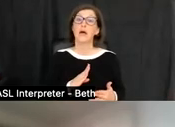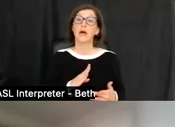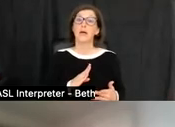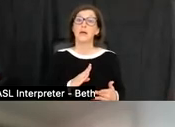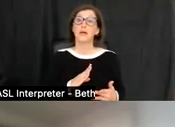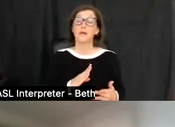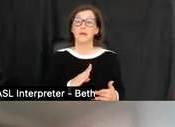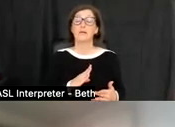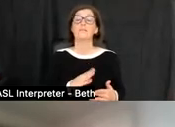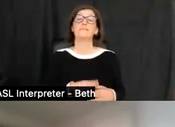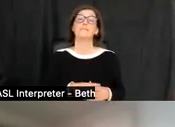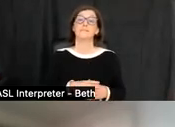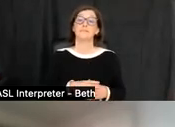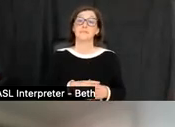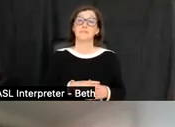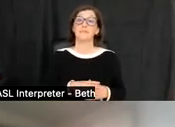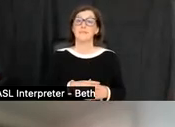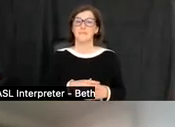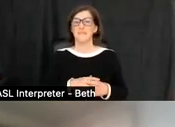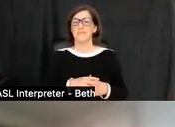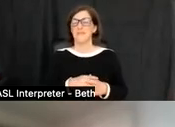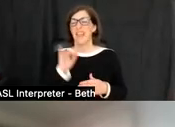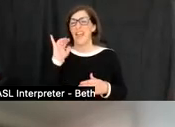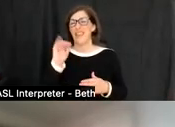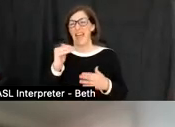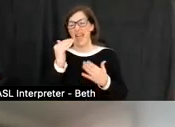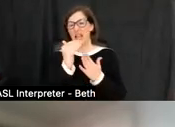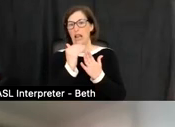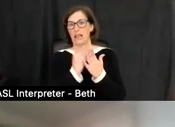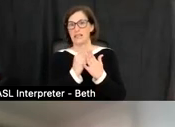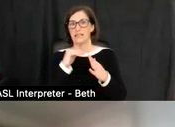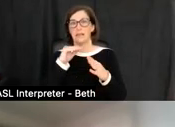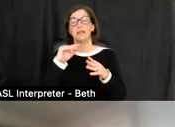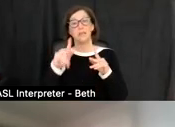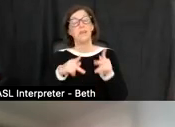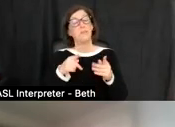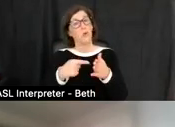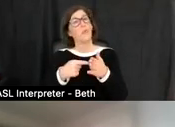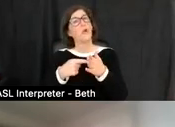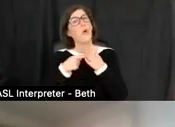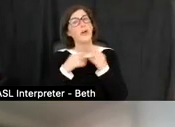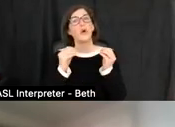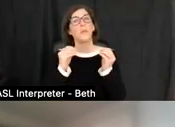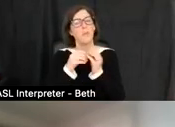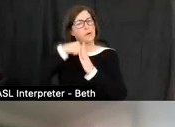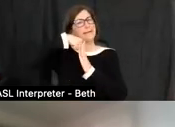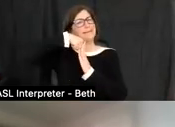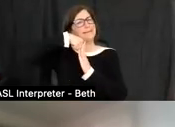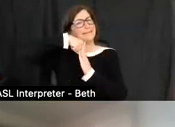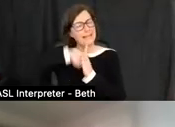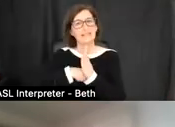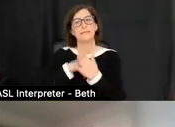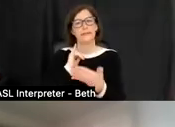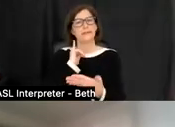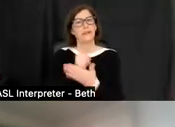psychosis. These are people that are going to require more intensive interventions